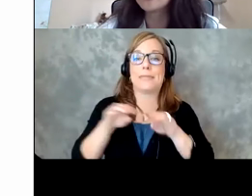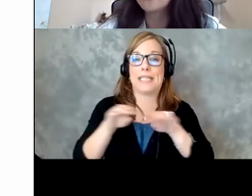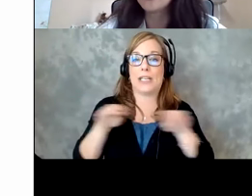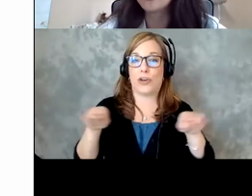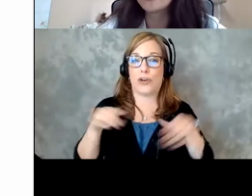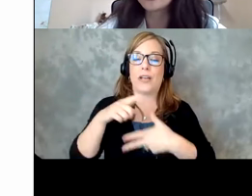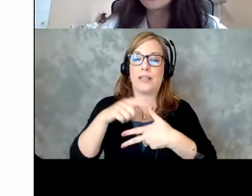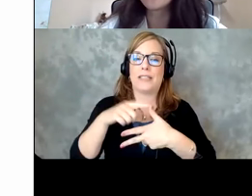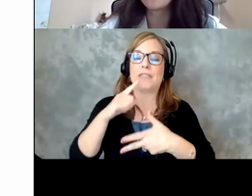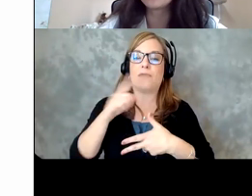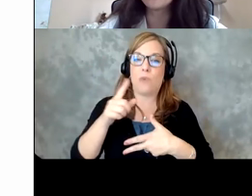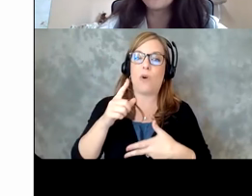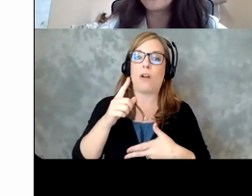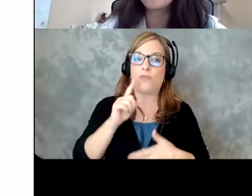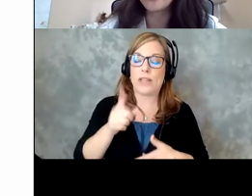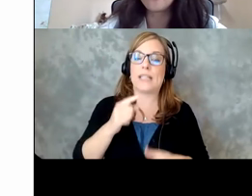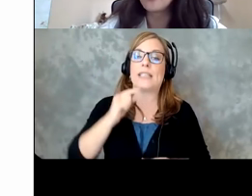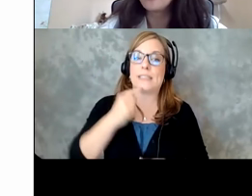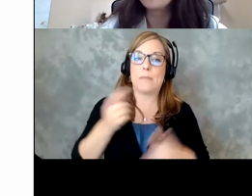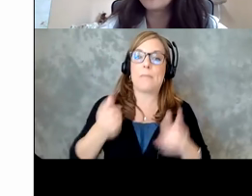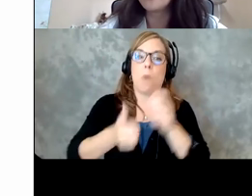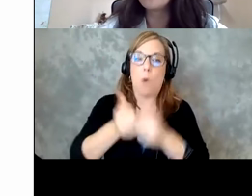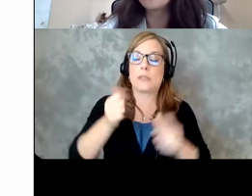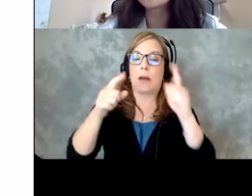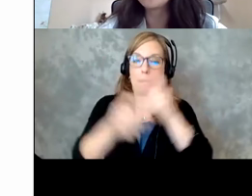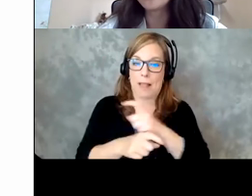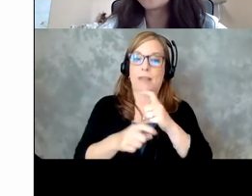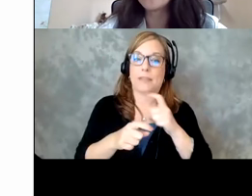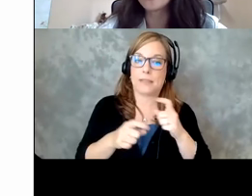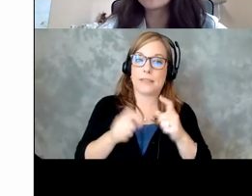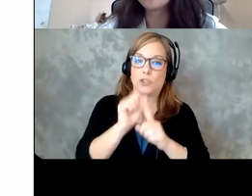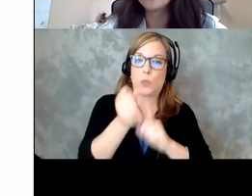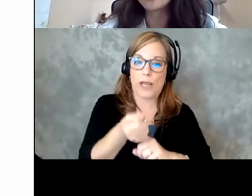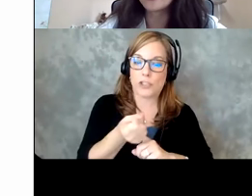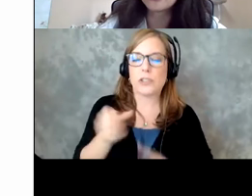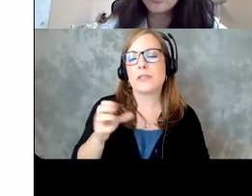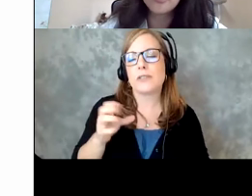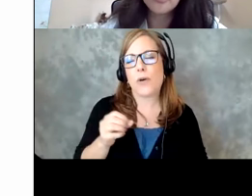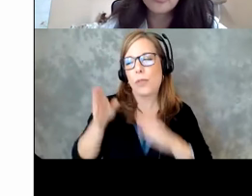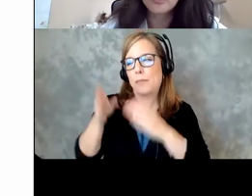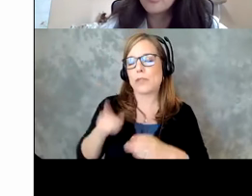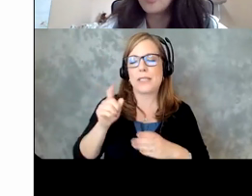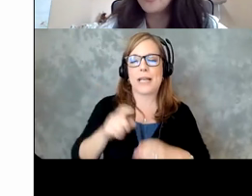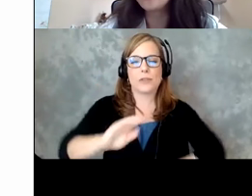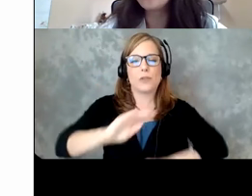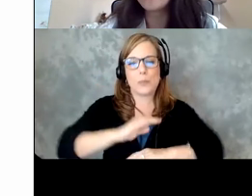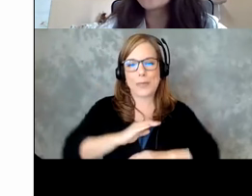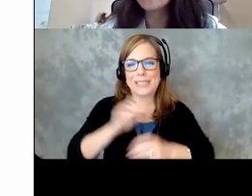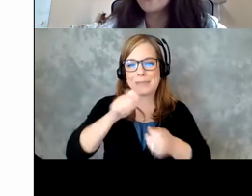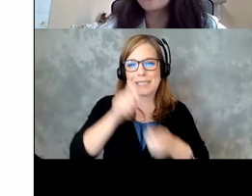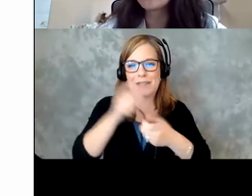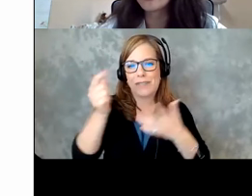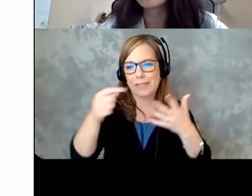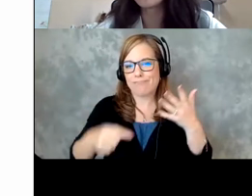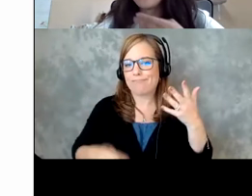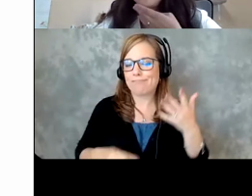most complex individuals. And so to be eligible for ECM, the member must meet specific eligibility criteria. And we do